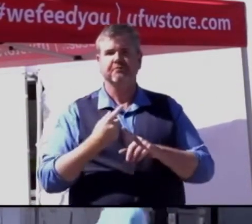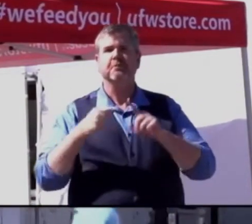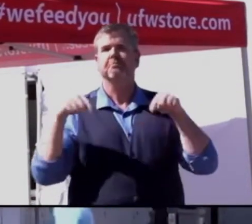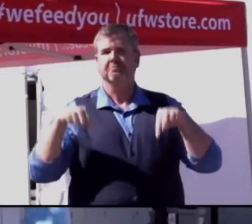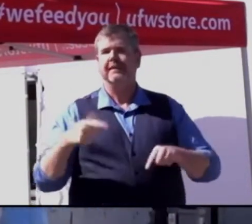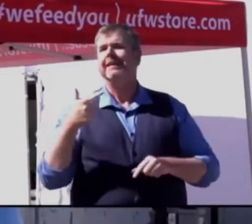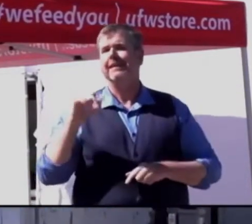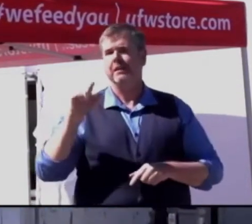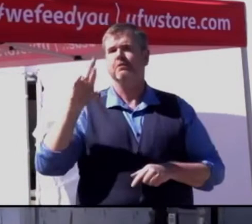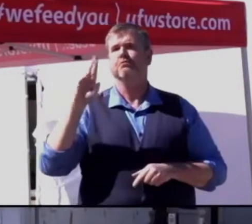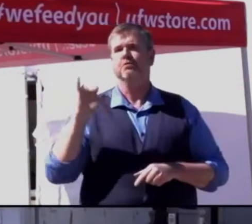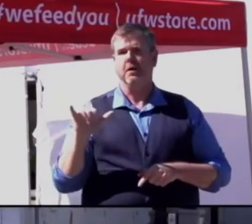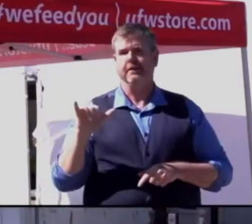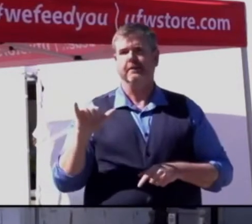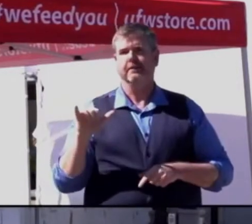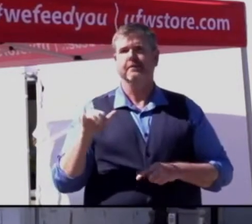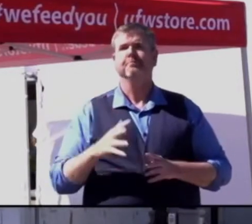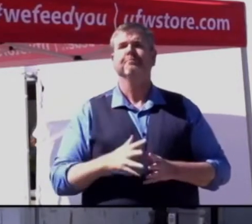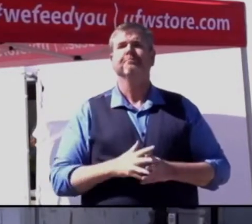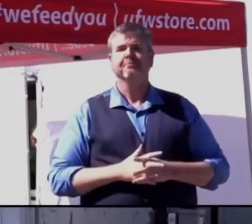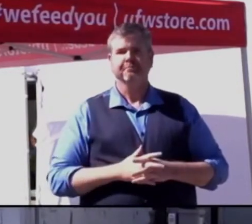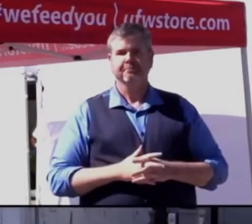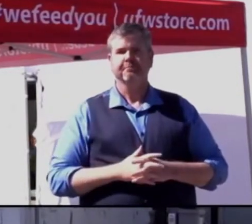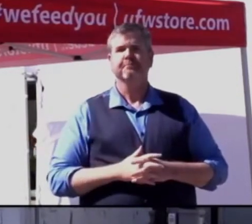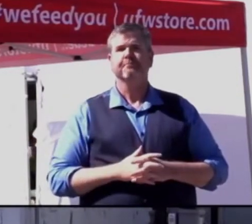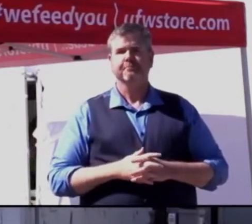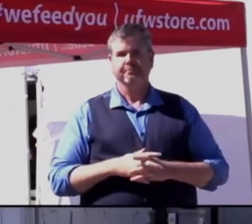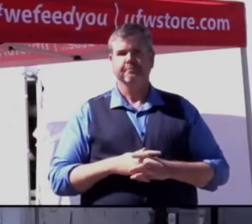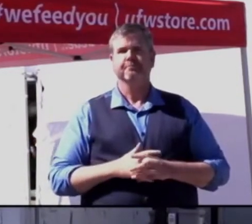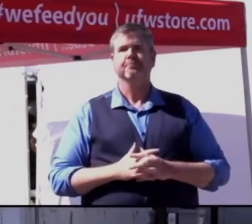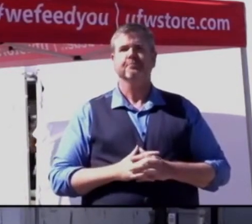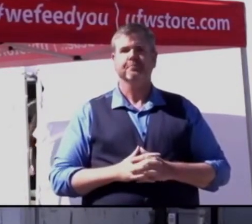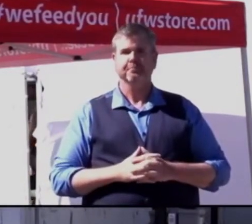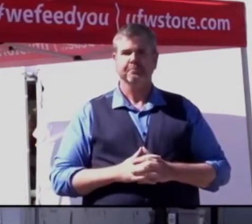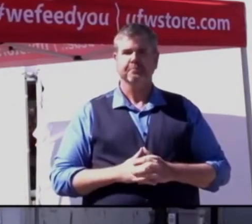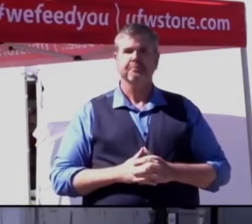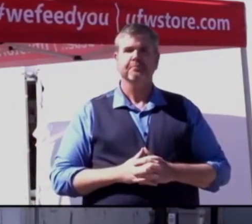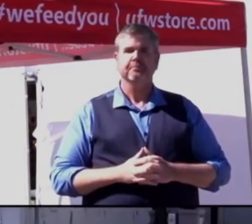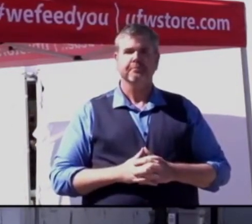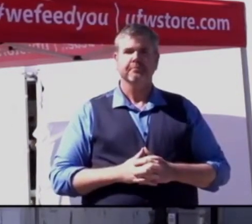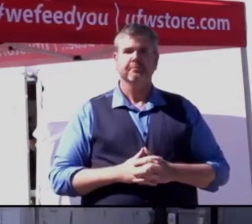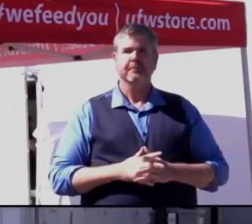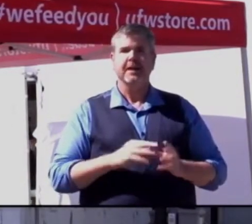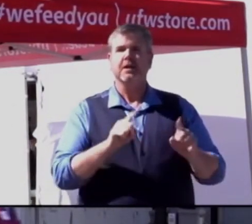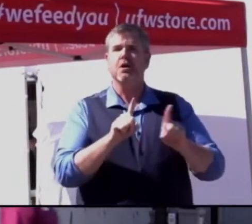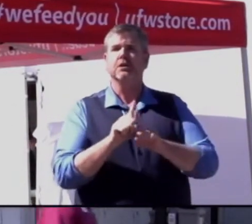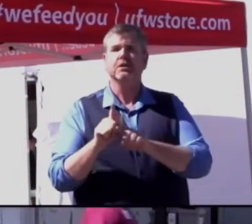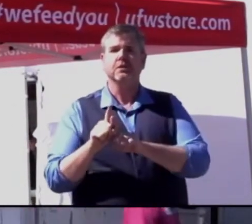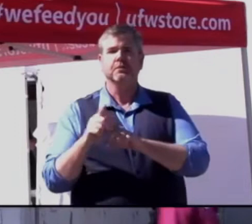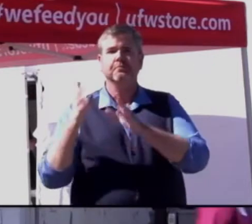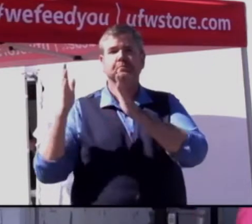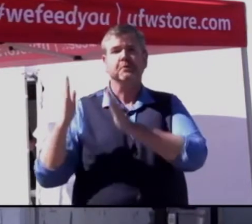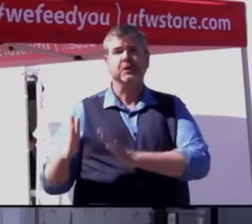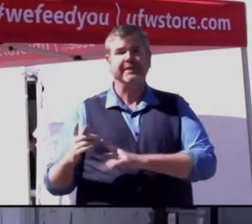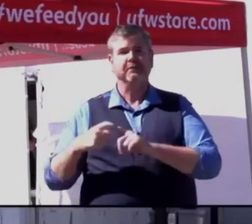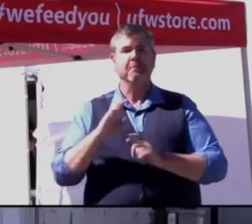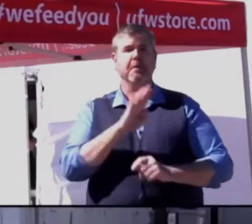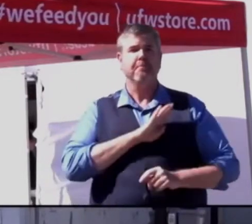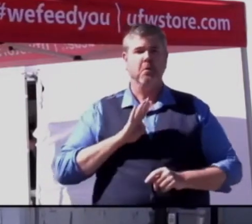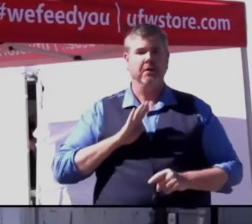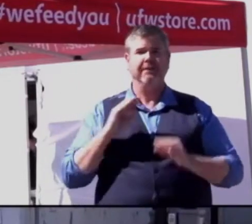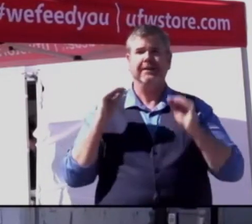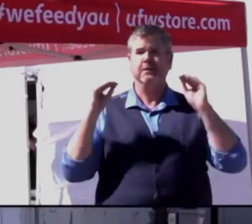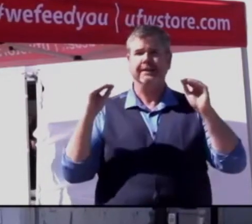soon. Councilmember Claudia Rossi, also County Board of Education. Thank you all so much for